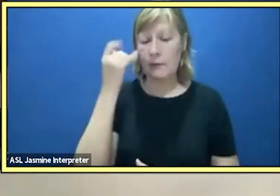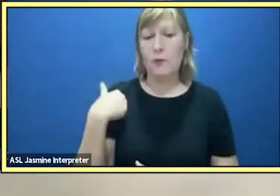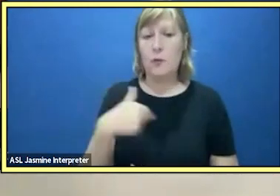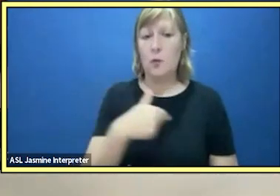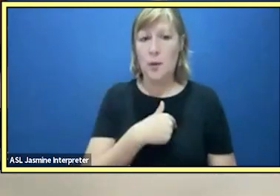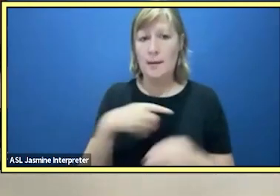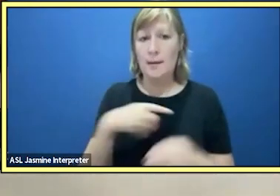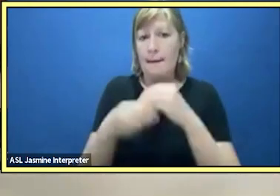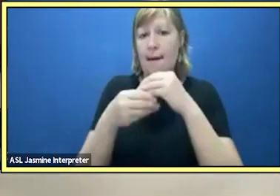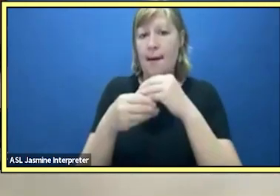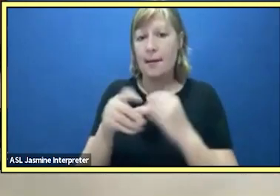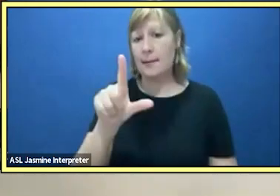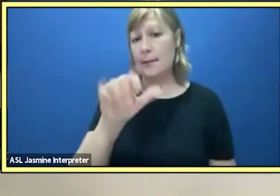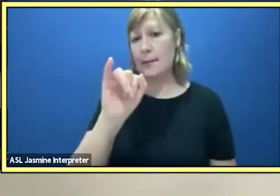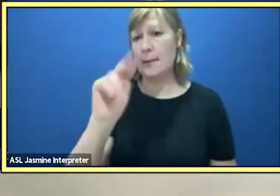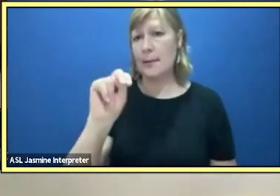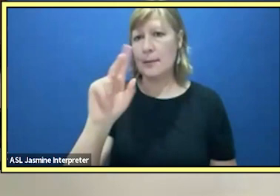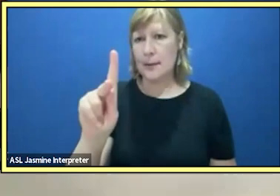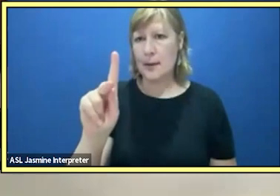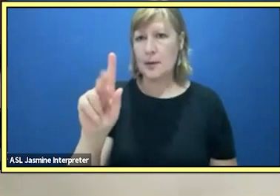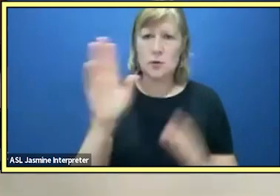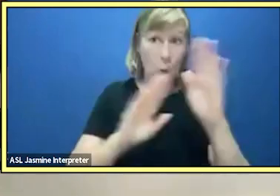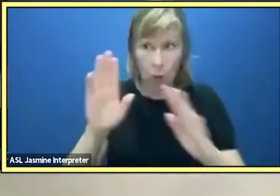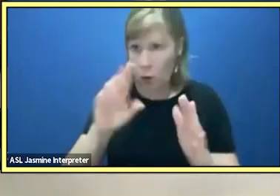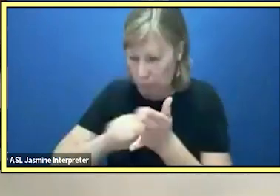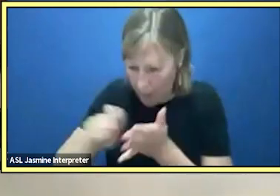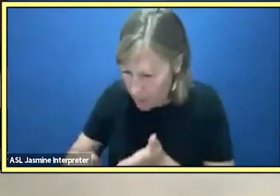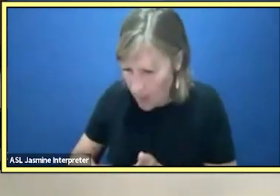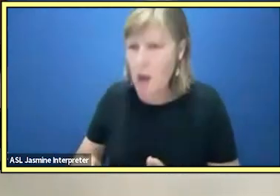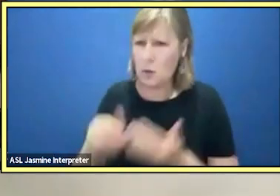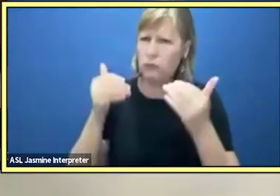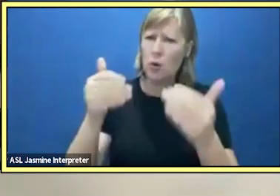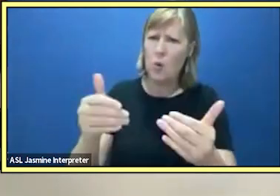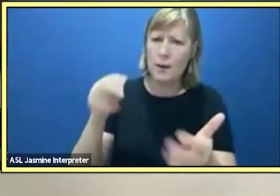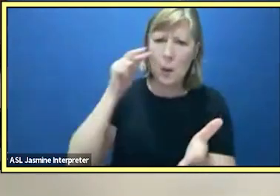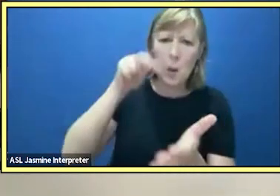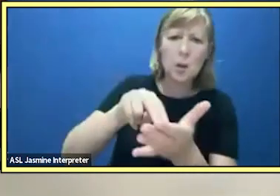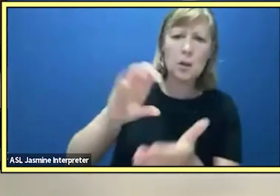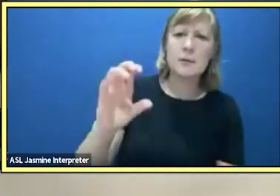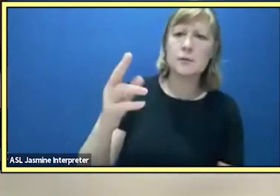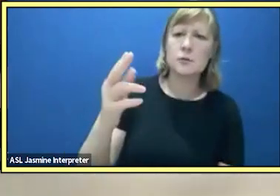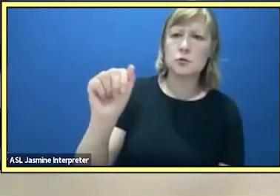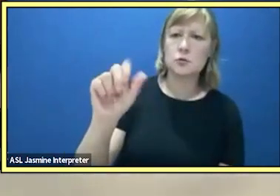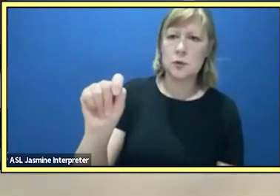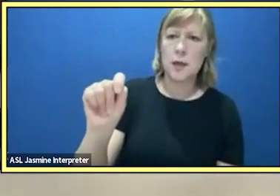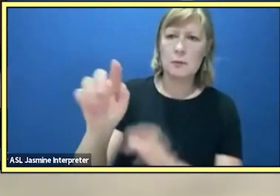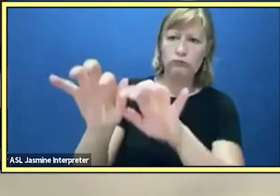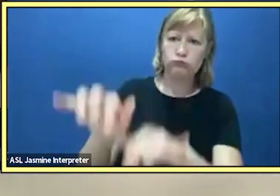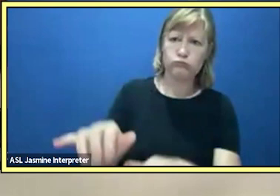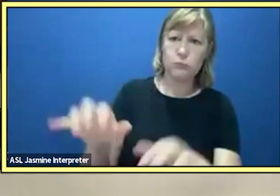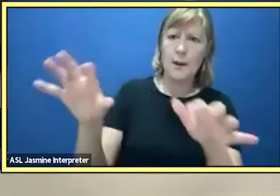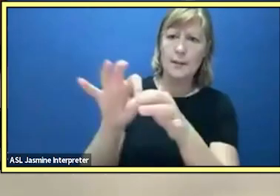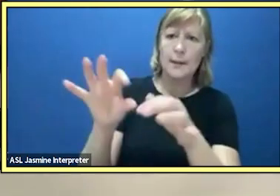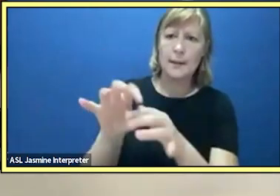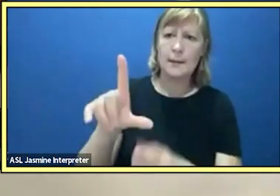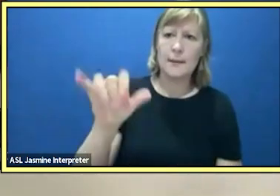also there, so you don't have to worry about scrambling to write them down. If you have questions, there'll be time for questions and answers. So just hang on to